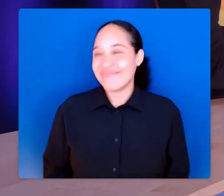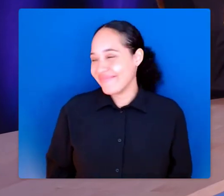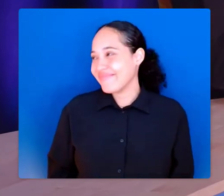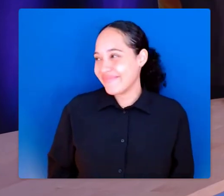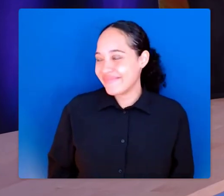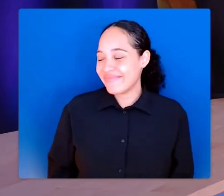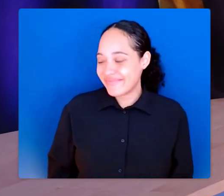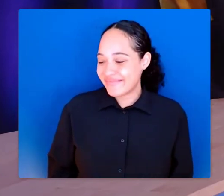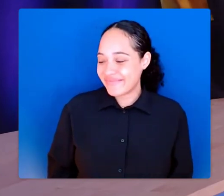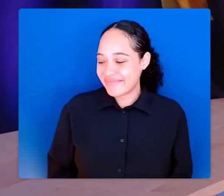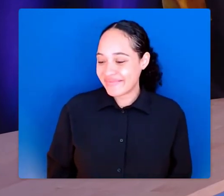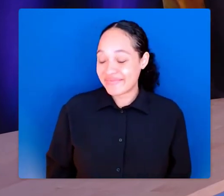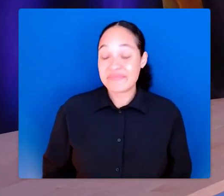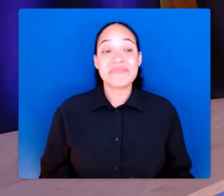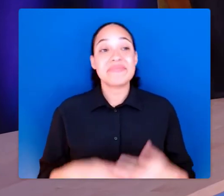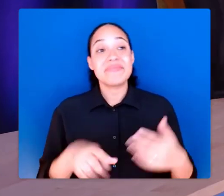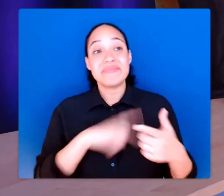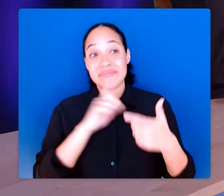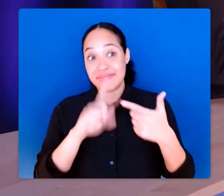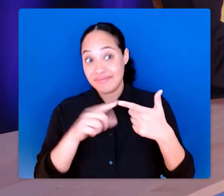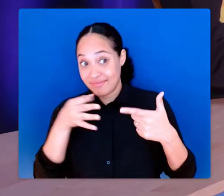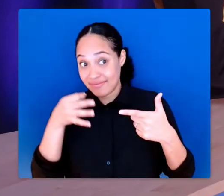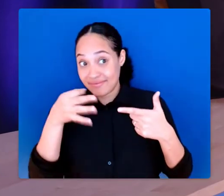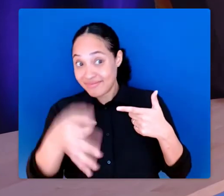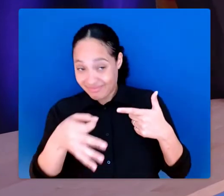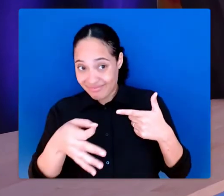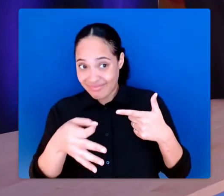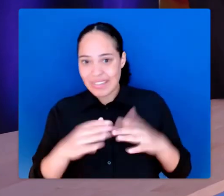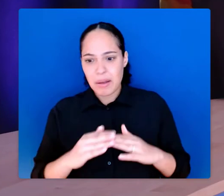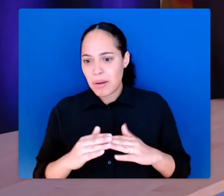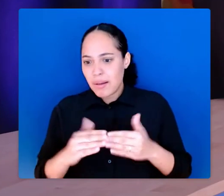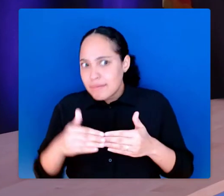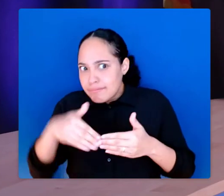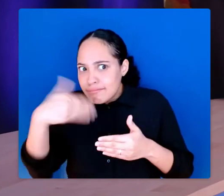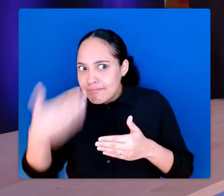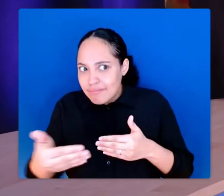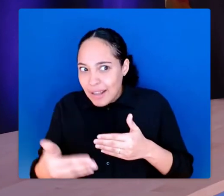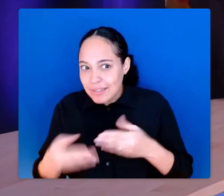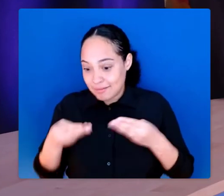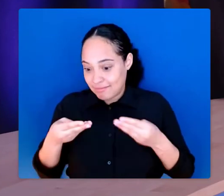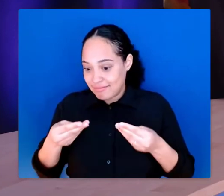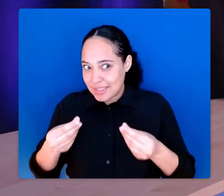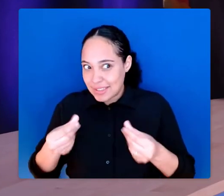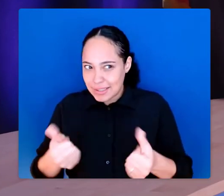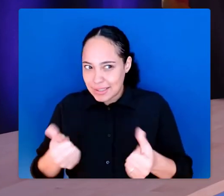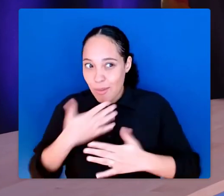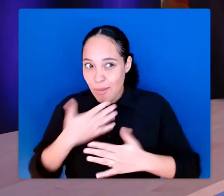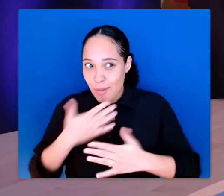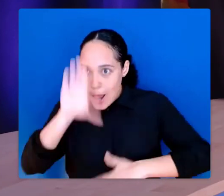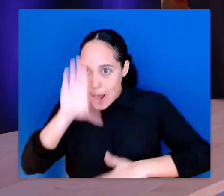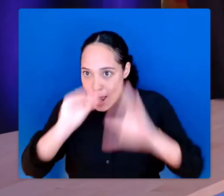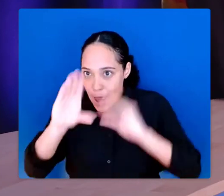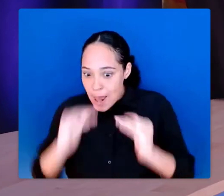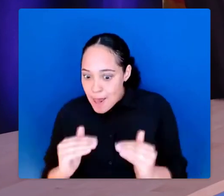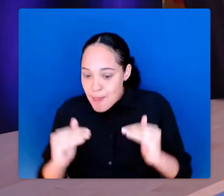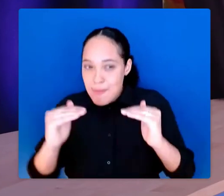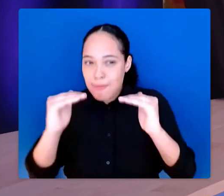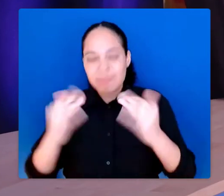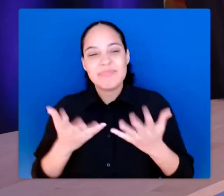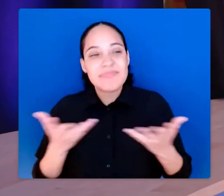executive director level of CFA guy, certified financial planner guy, and he's